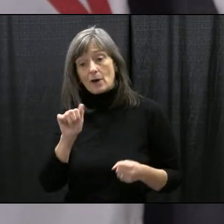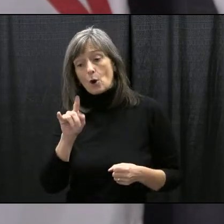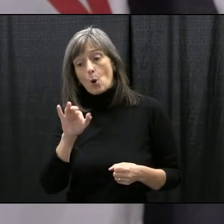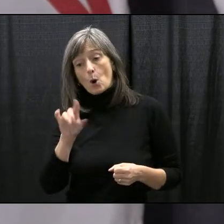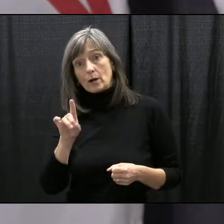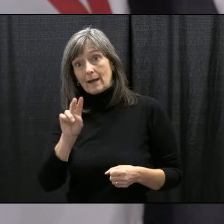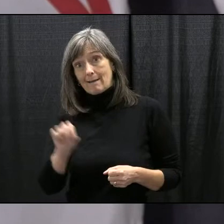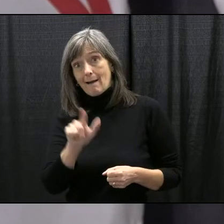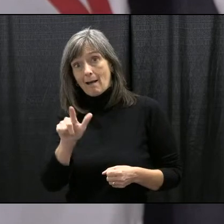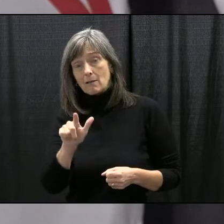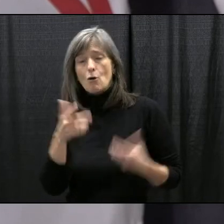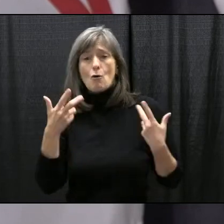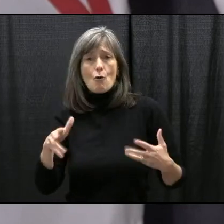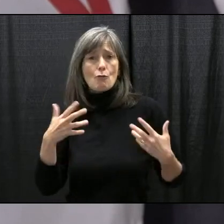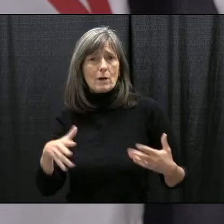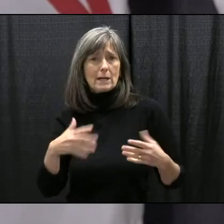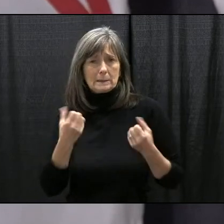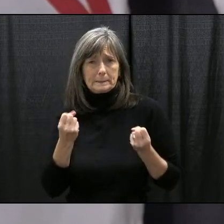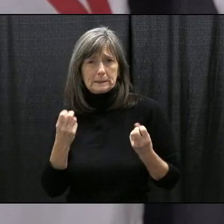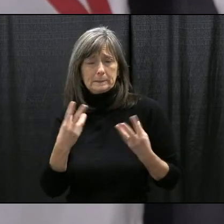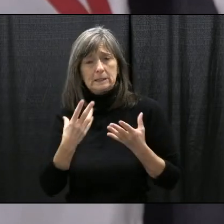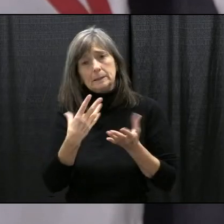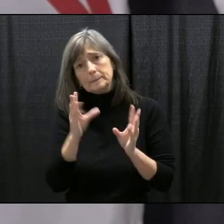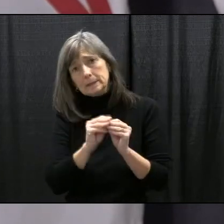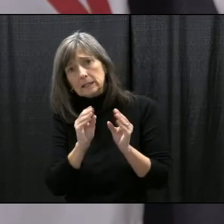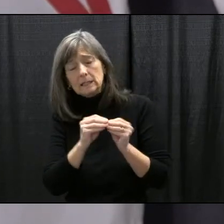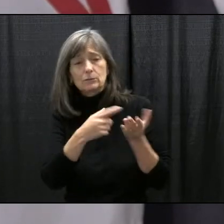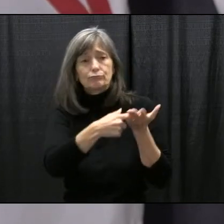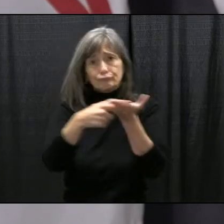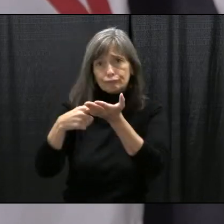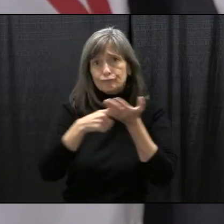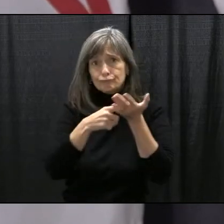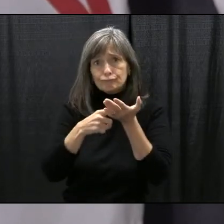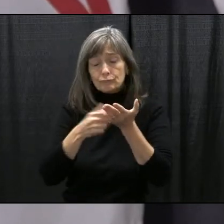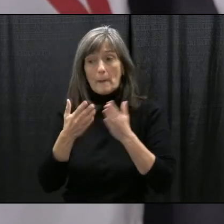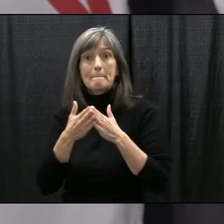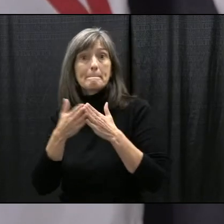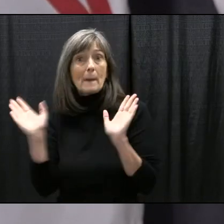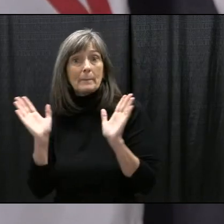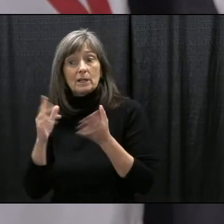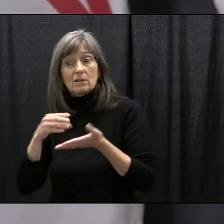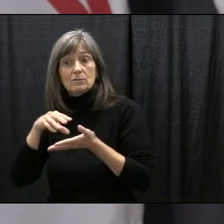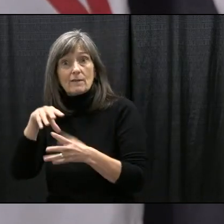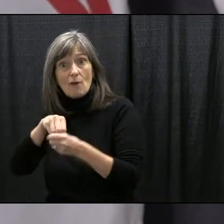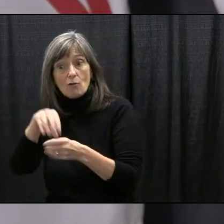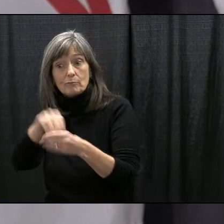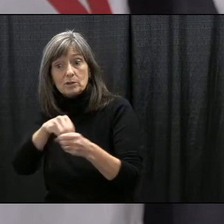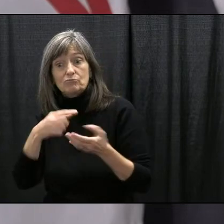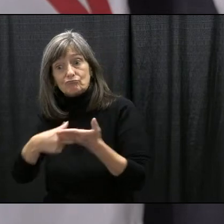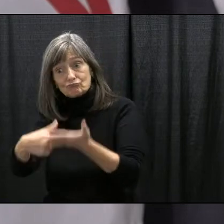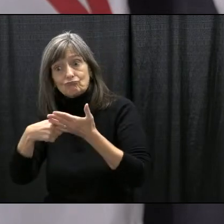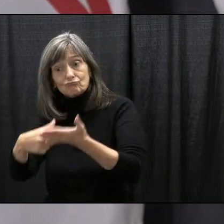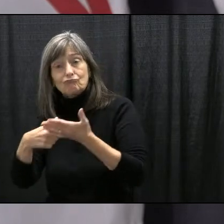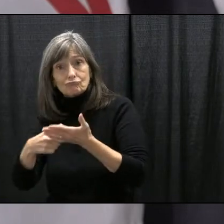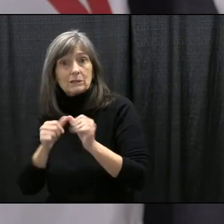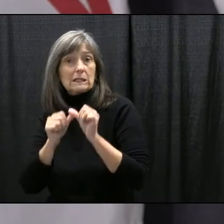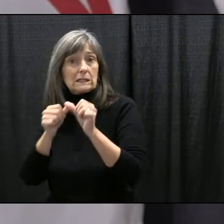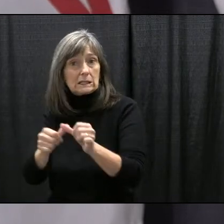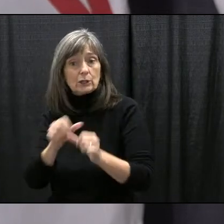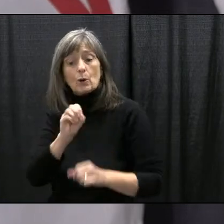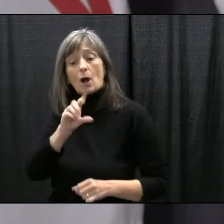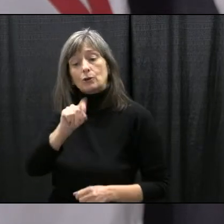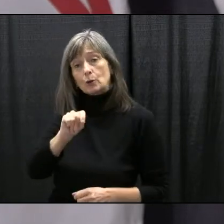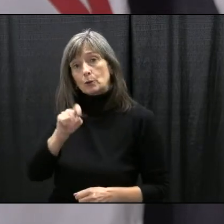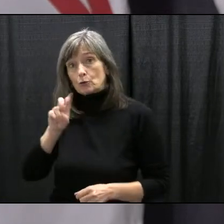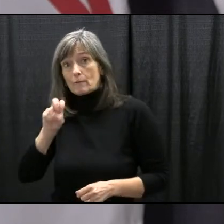already undertaken extensive consultations. Public engagements will continue into October and November, and I